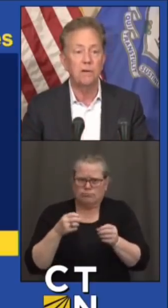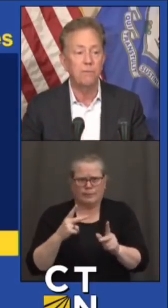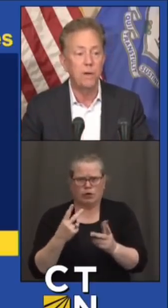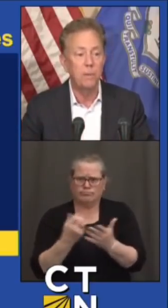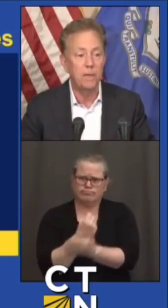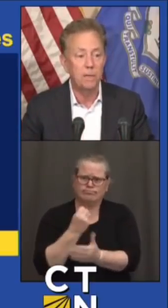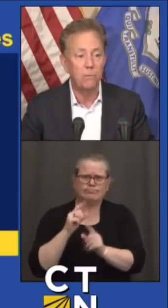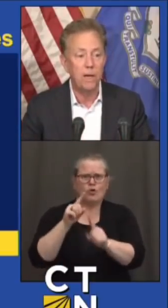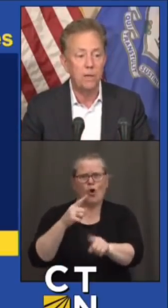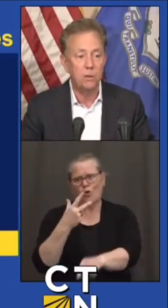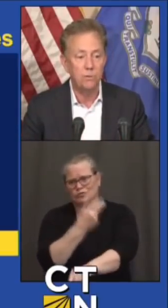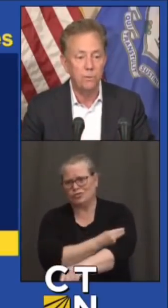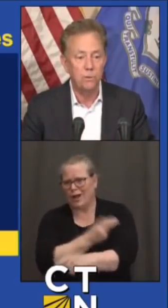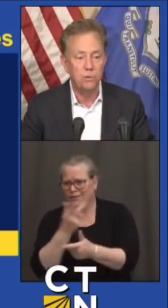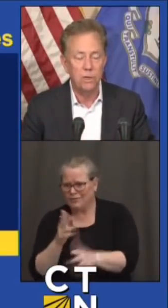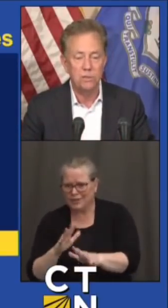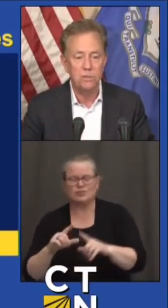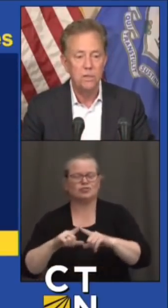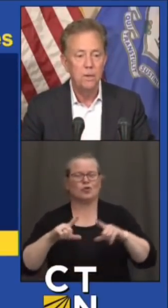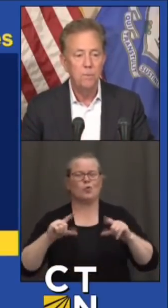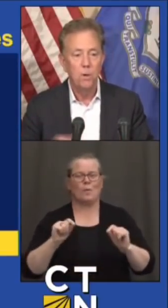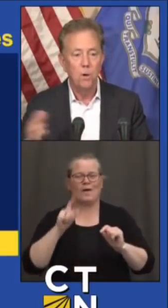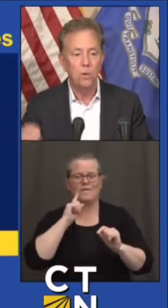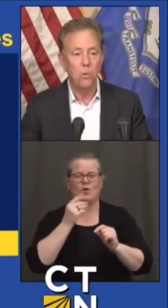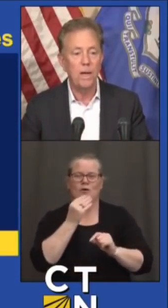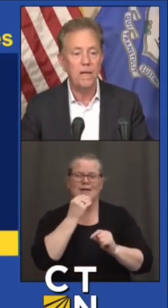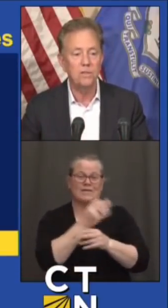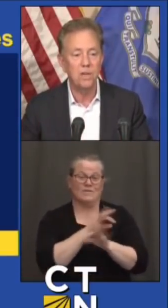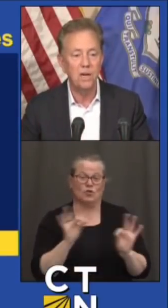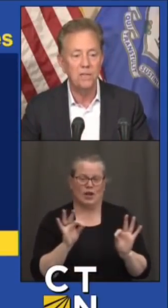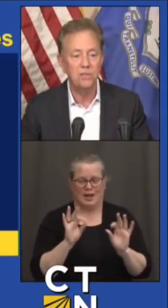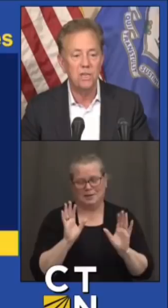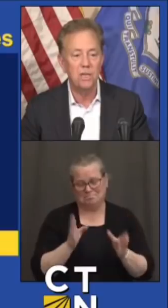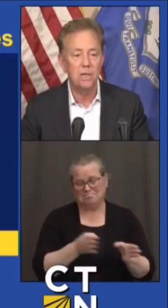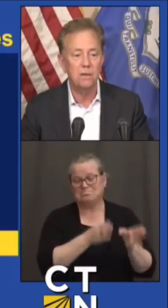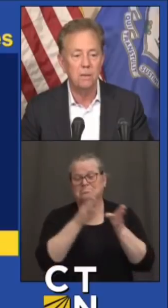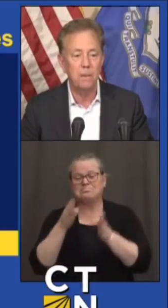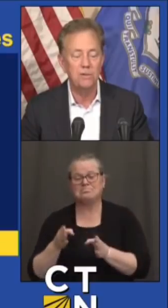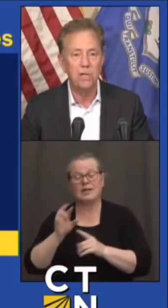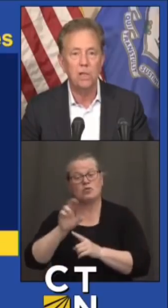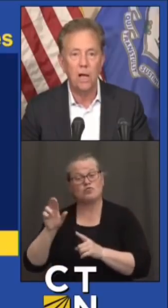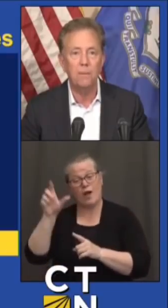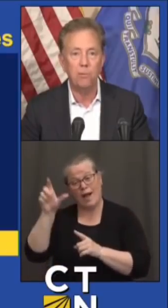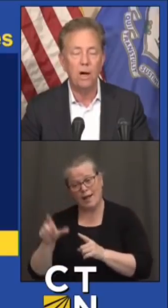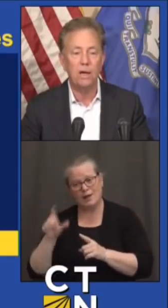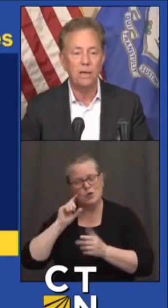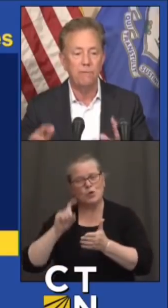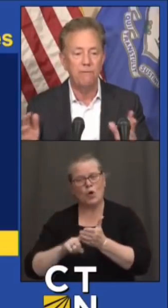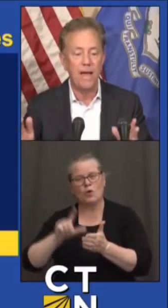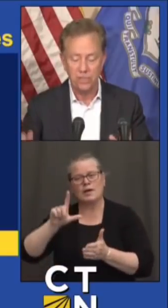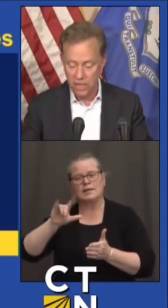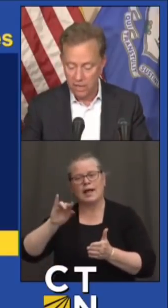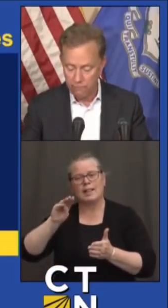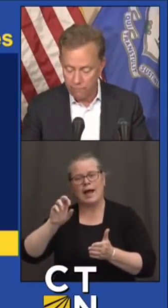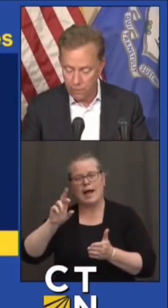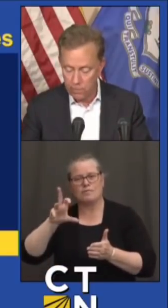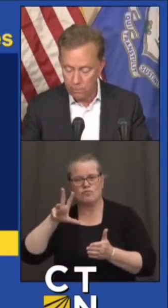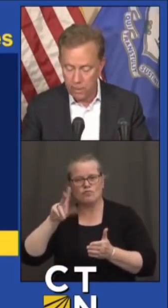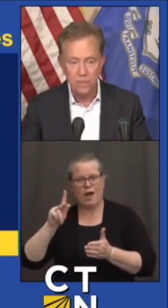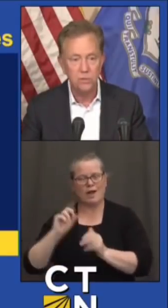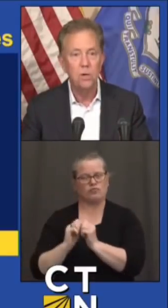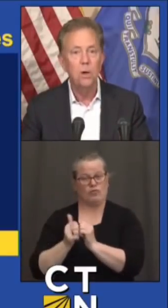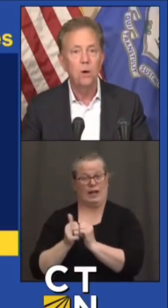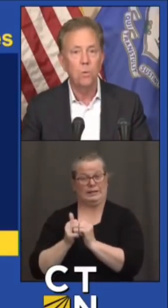and get a free meal at any of those food trucks. On the right-hand side, you see amazing Lime Rock, a fascinating,